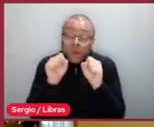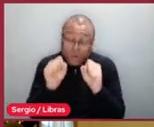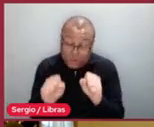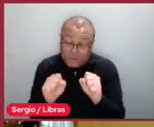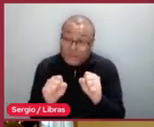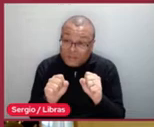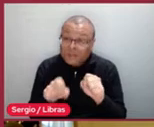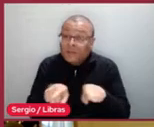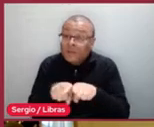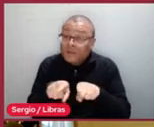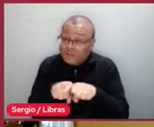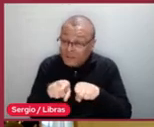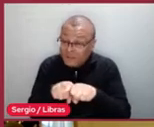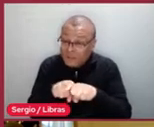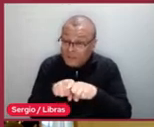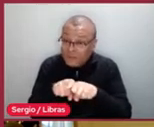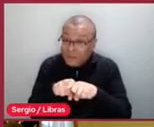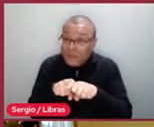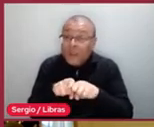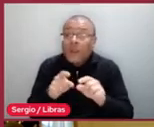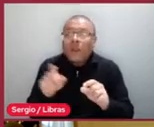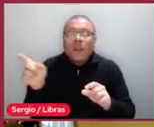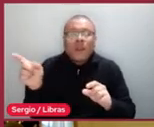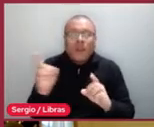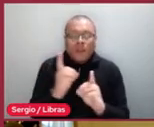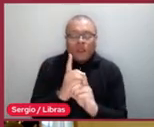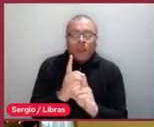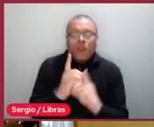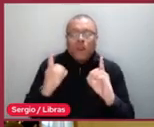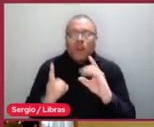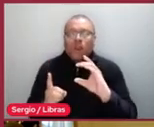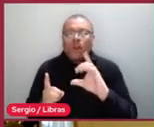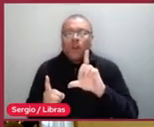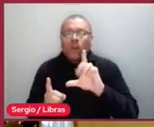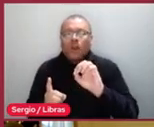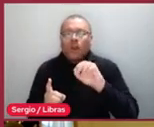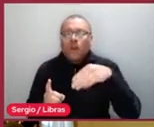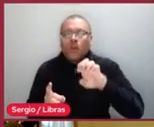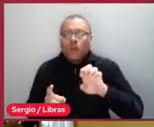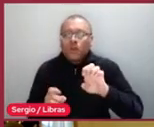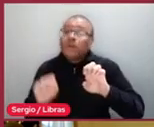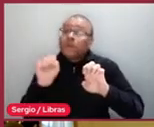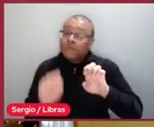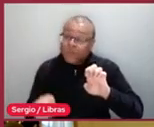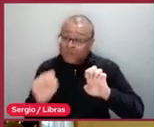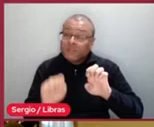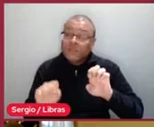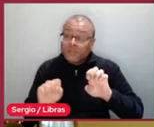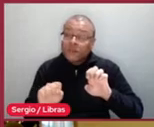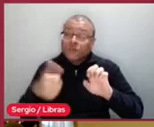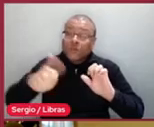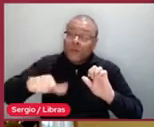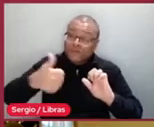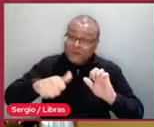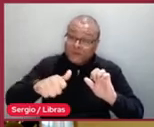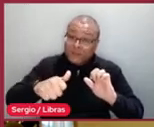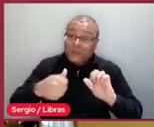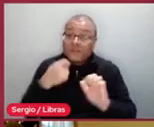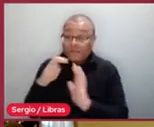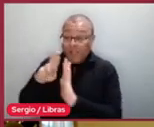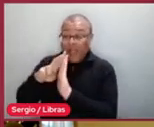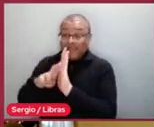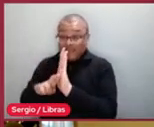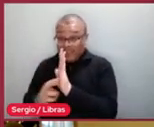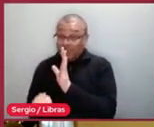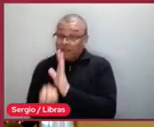clone. So it's cloning the base validator, and it's deep. So if I get roles, I am